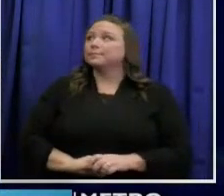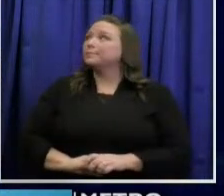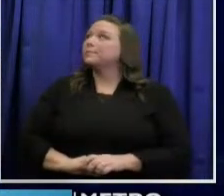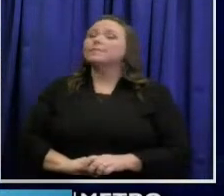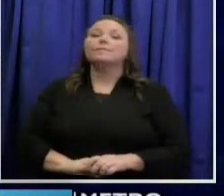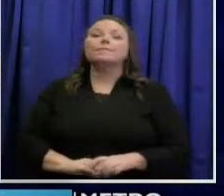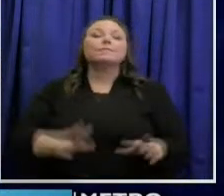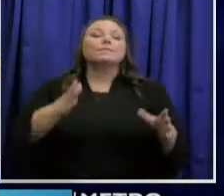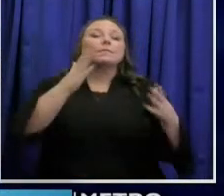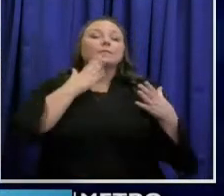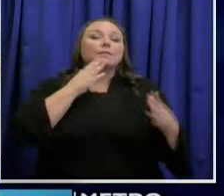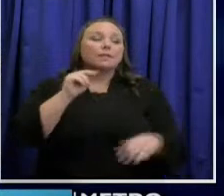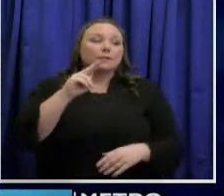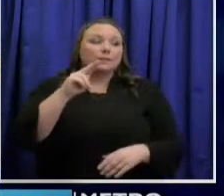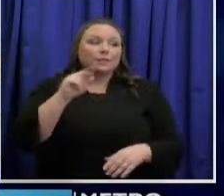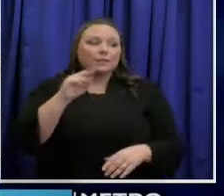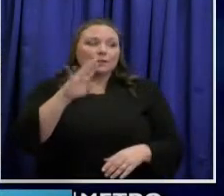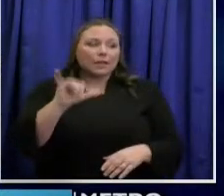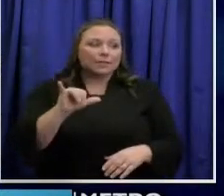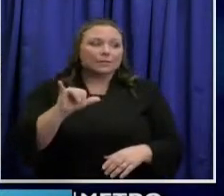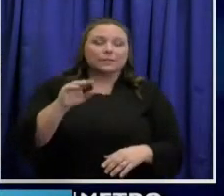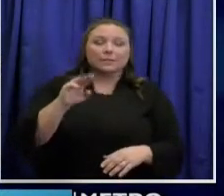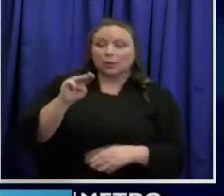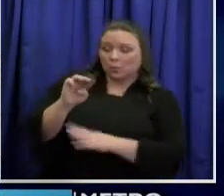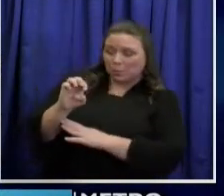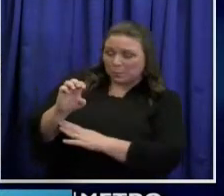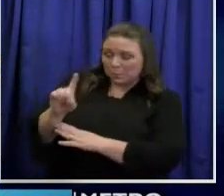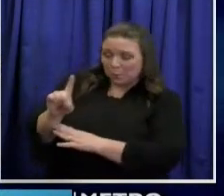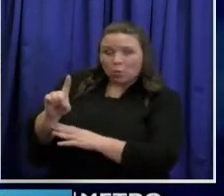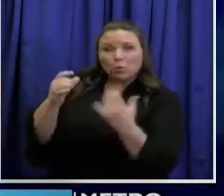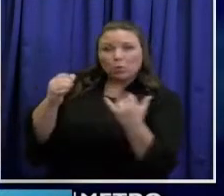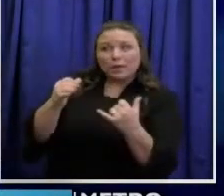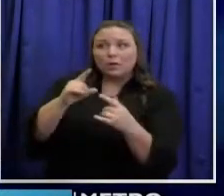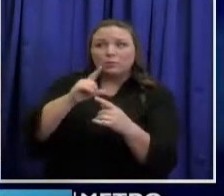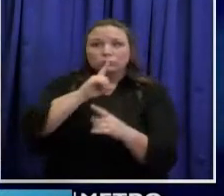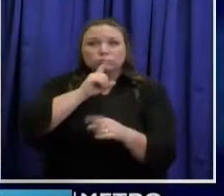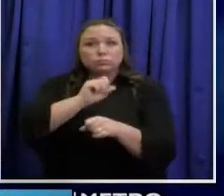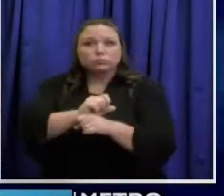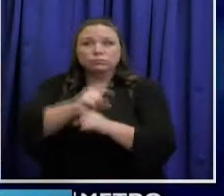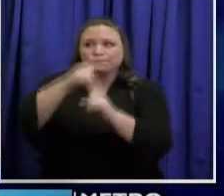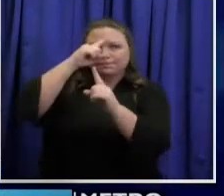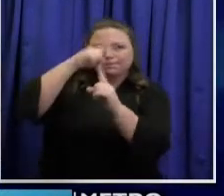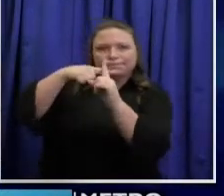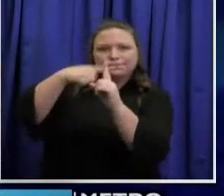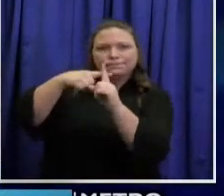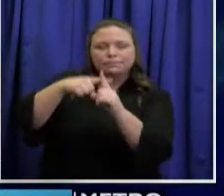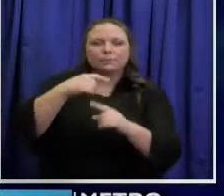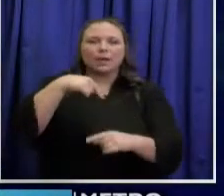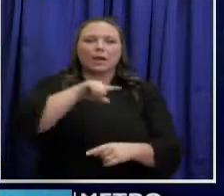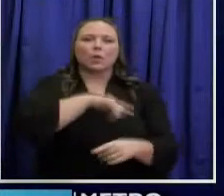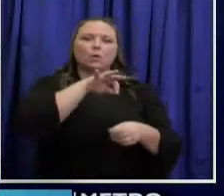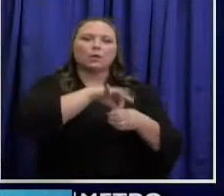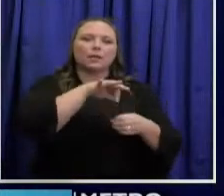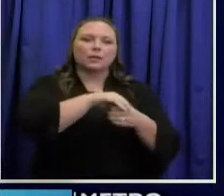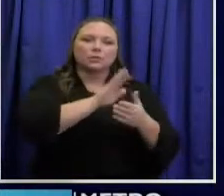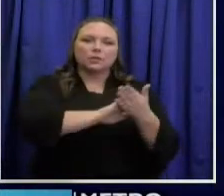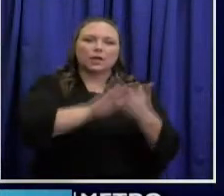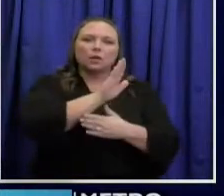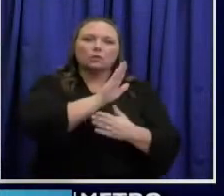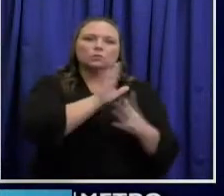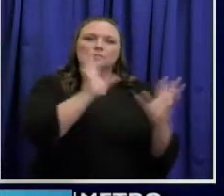Thank you, Nancy. The mood in Washington is actually very optimistic. The Electoral College will meet in December